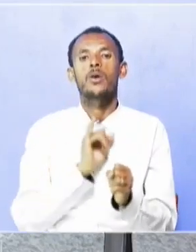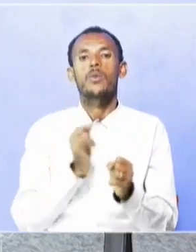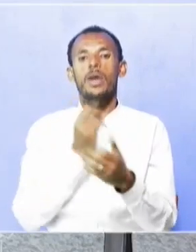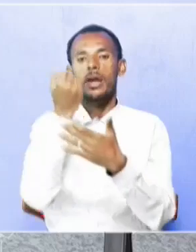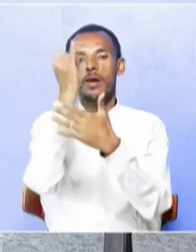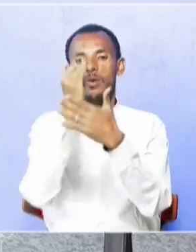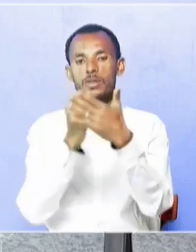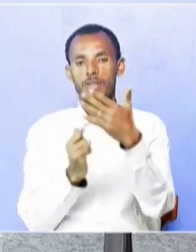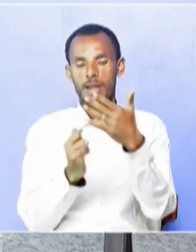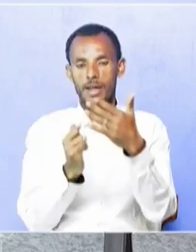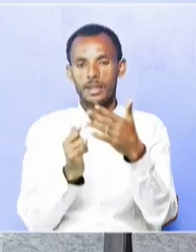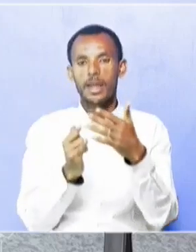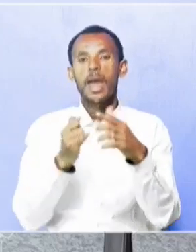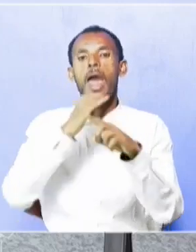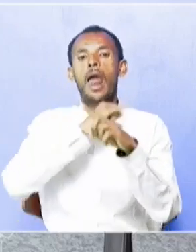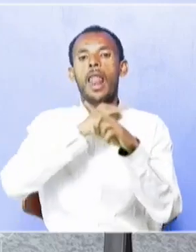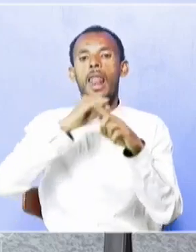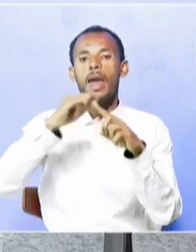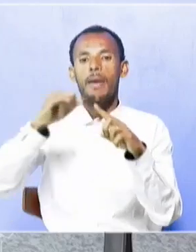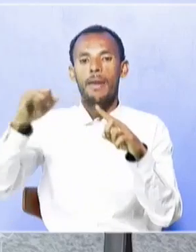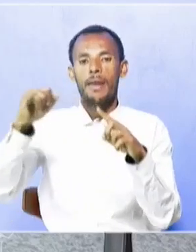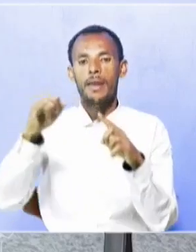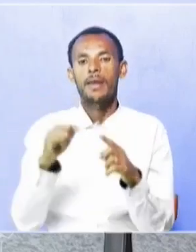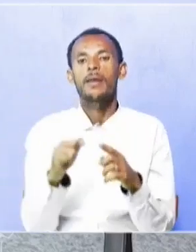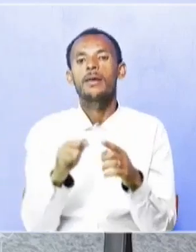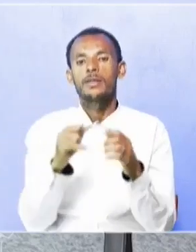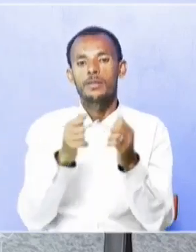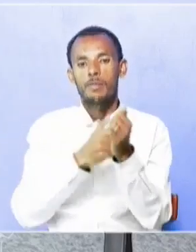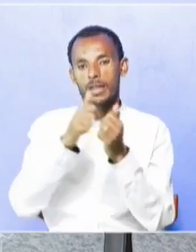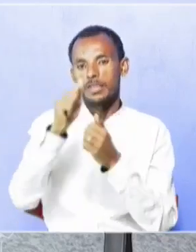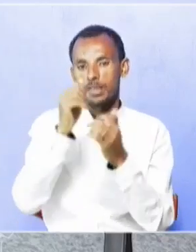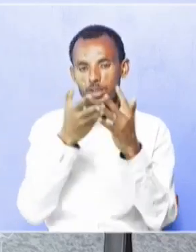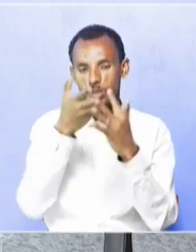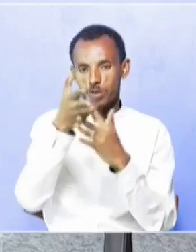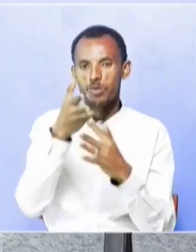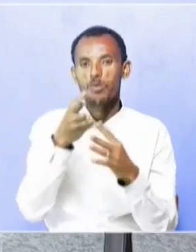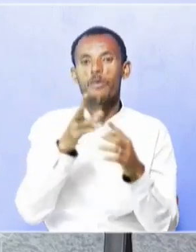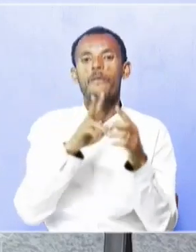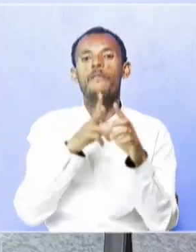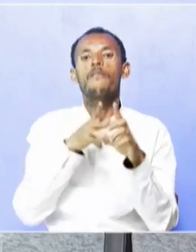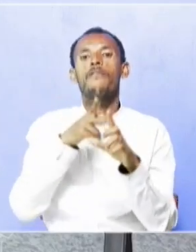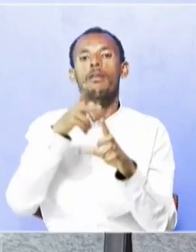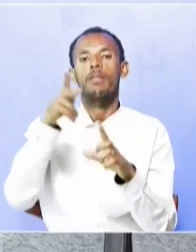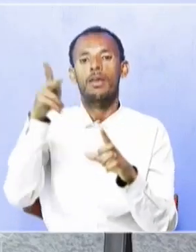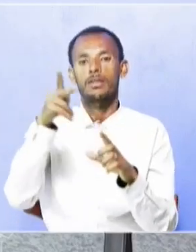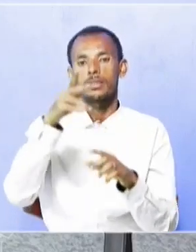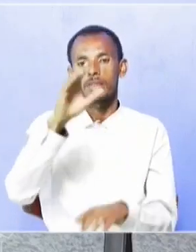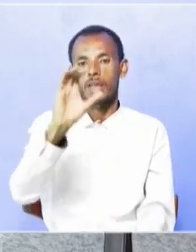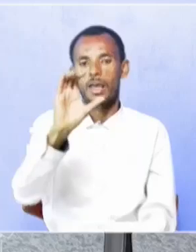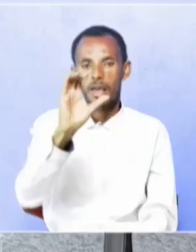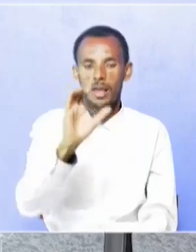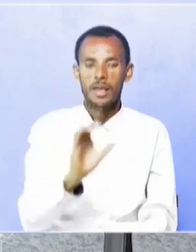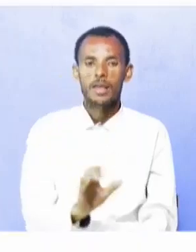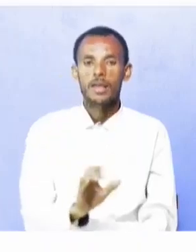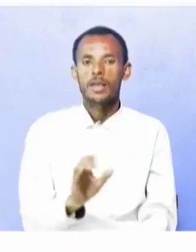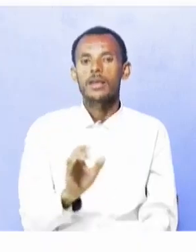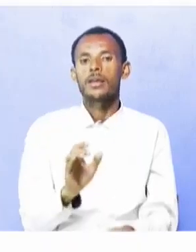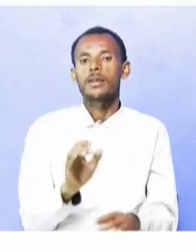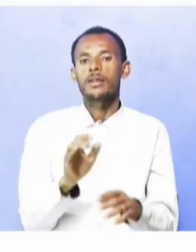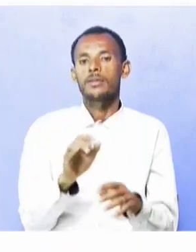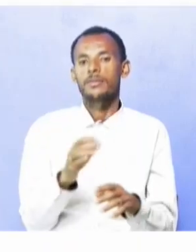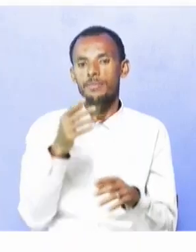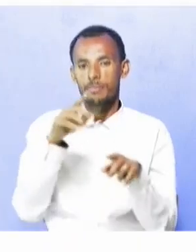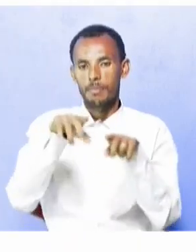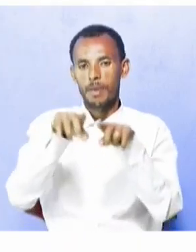a line passing through one of the vertex. Say, take the vertex C. If you construct